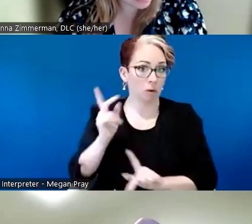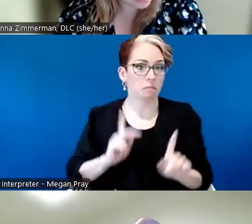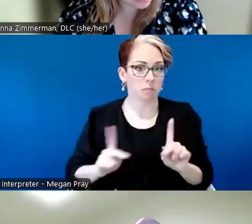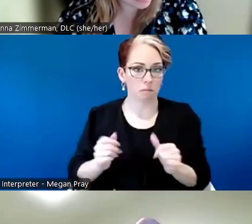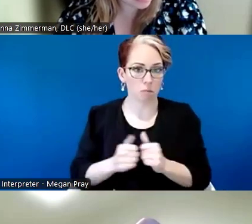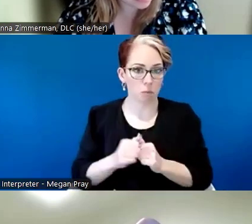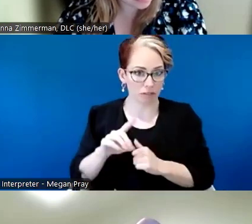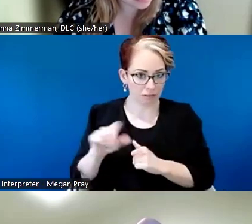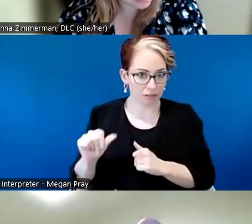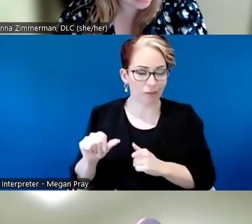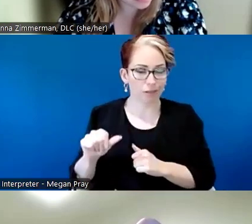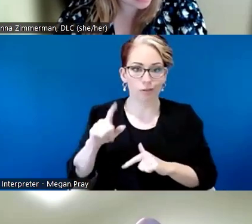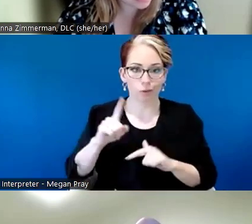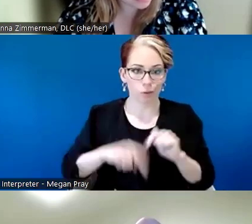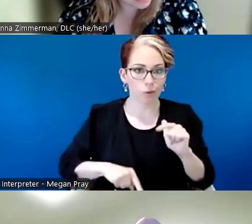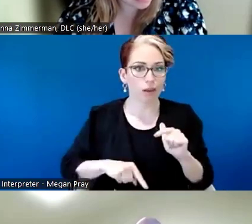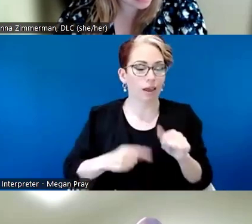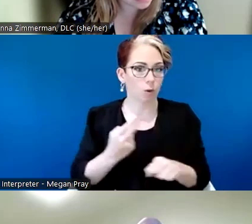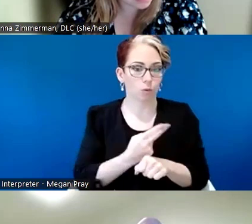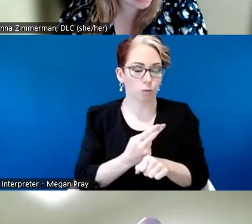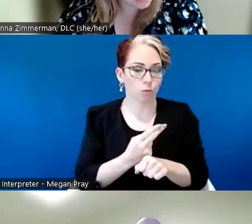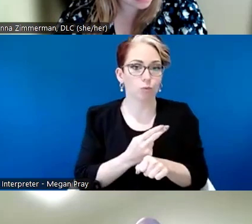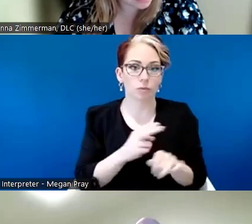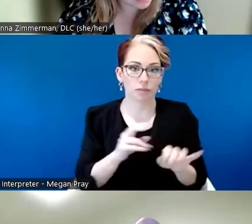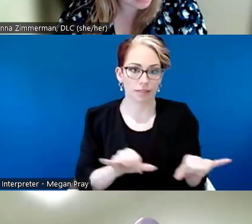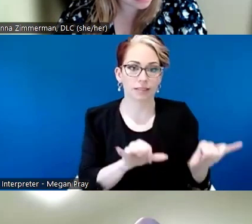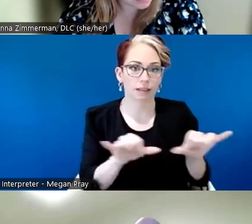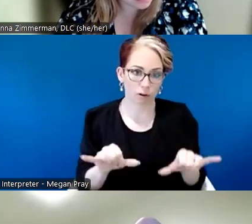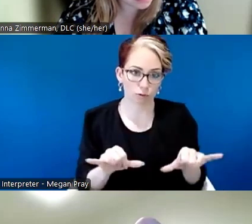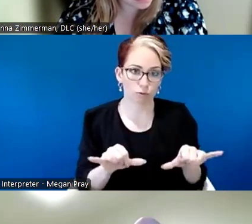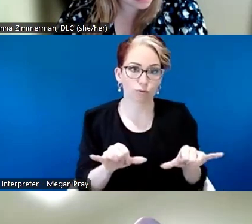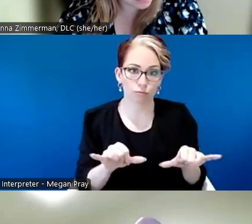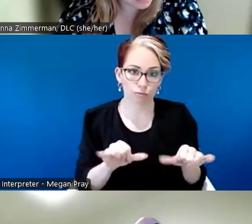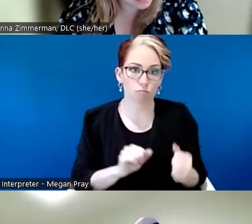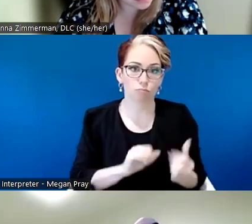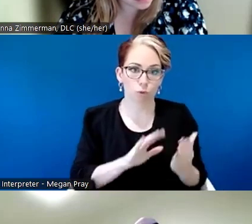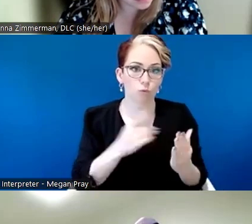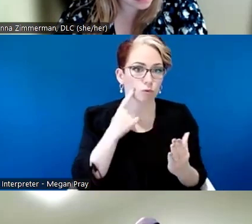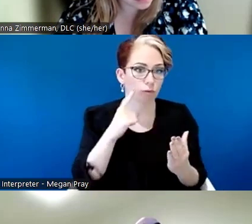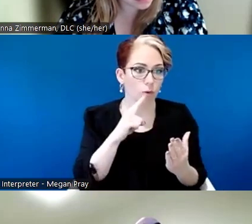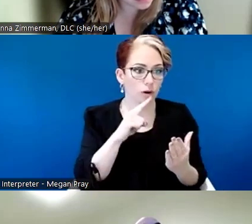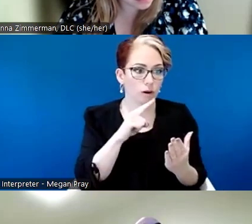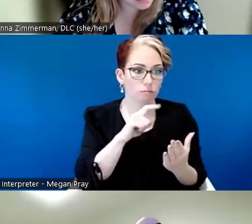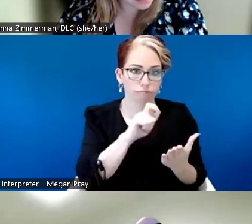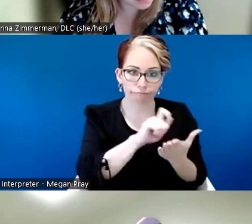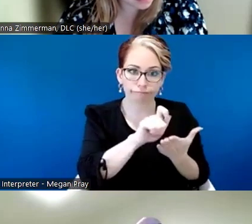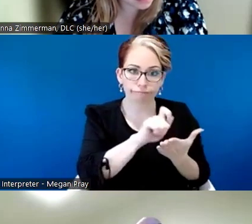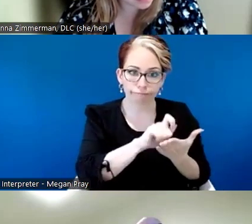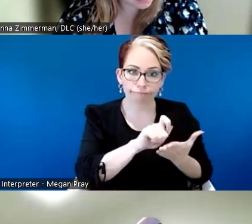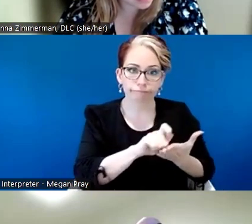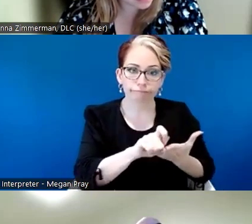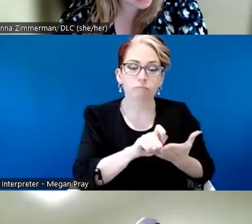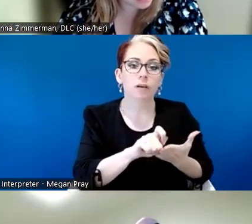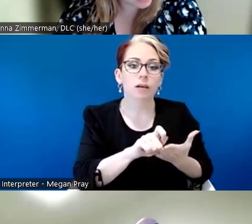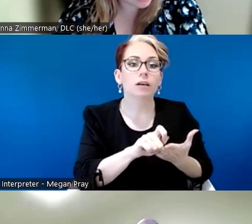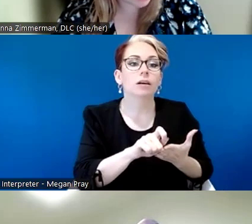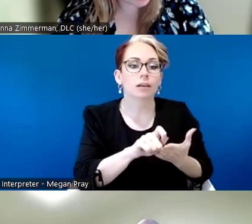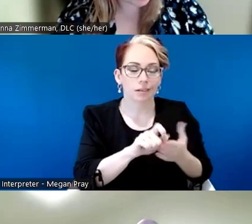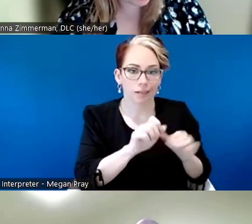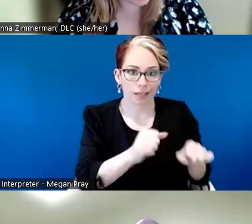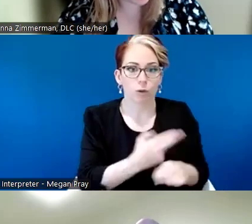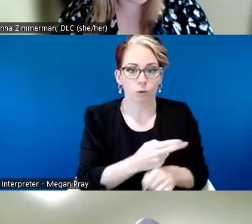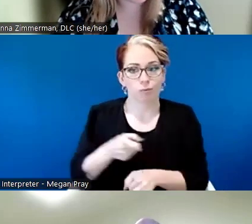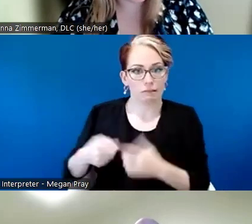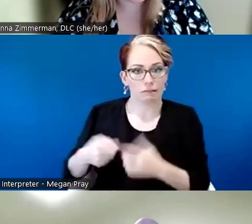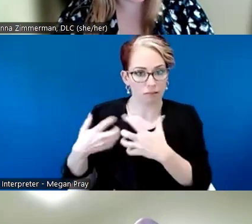mark their ballot in the standard way can vote accessibly and independently. So